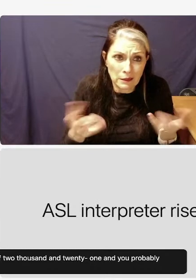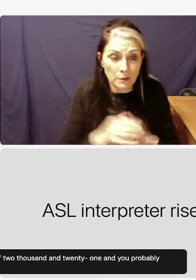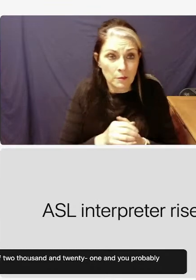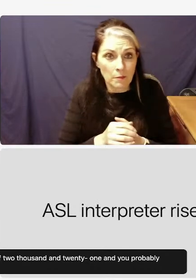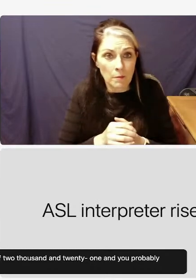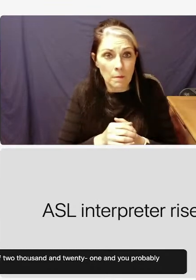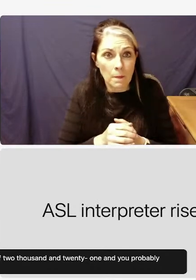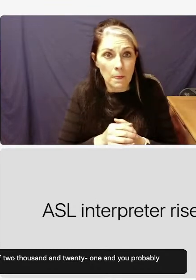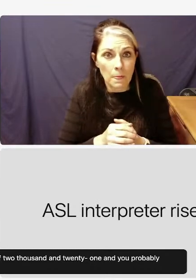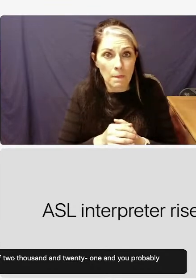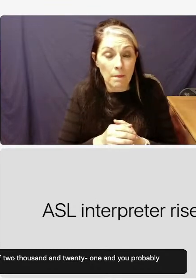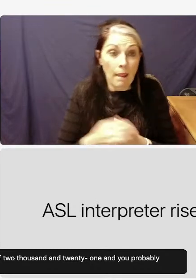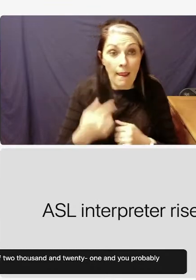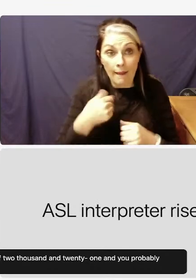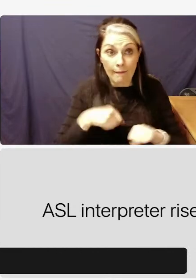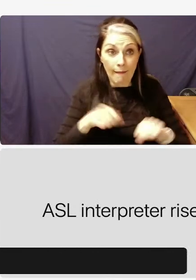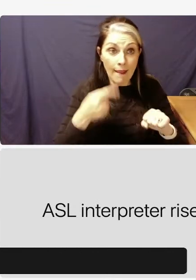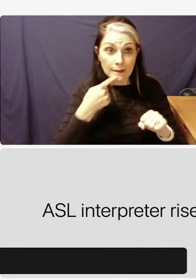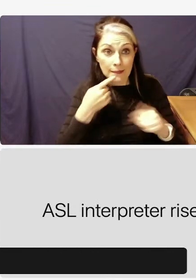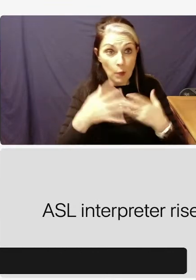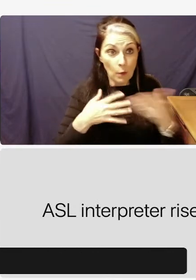i can say anything i want